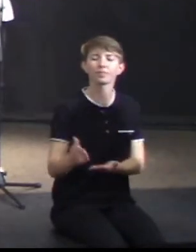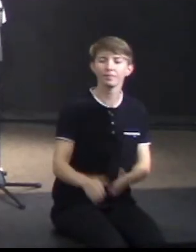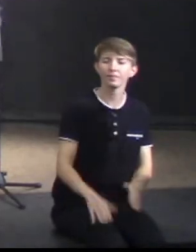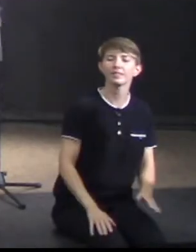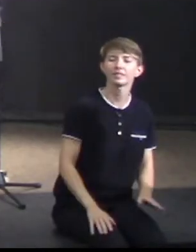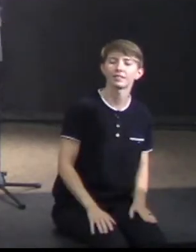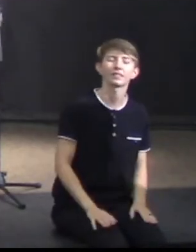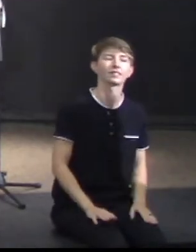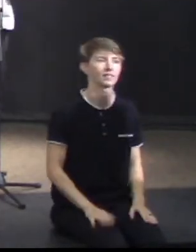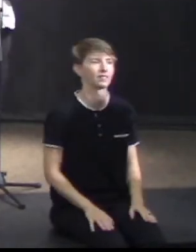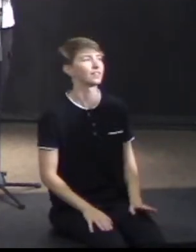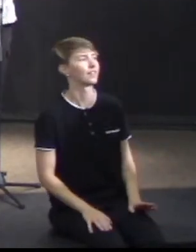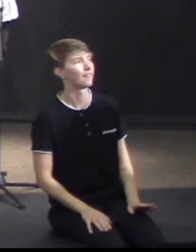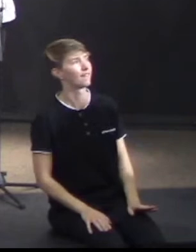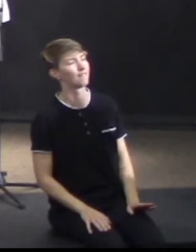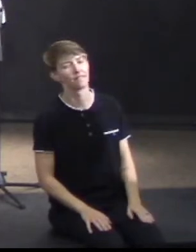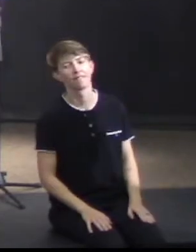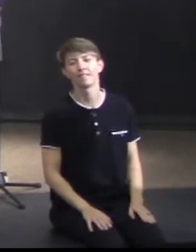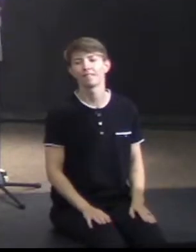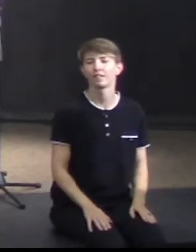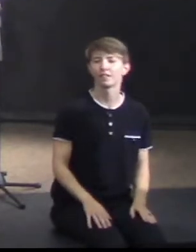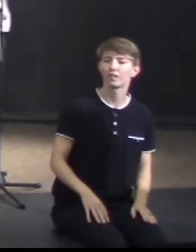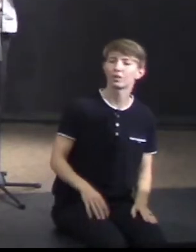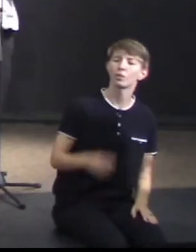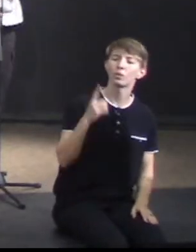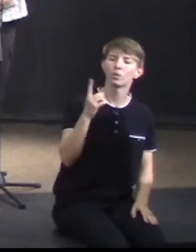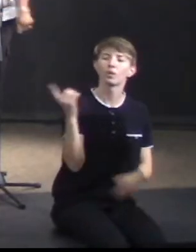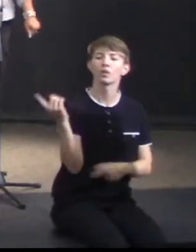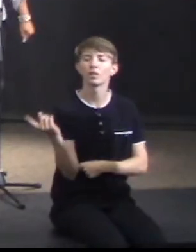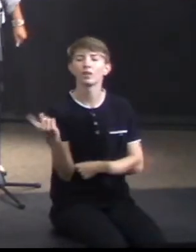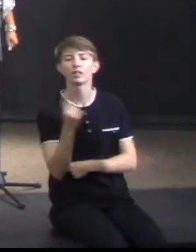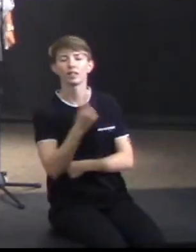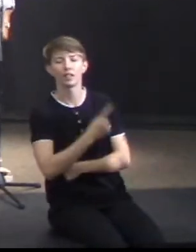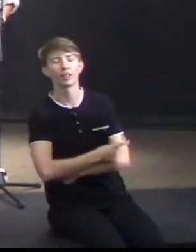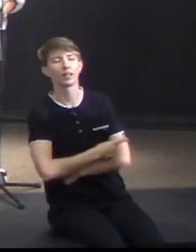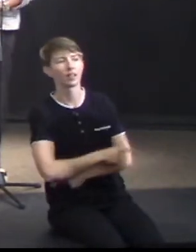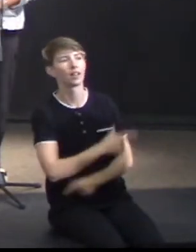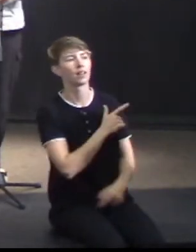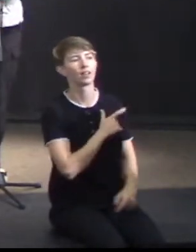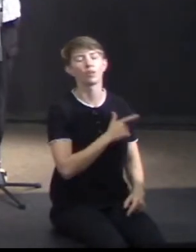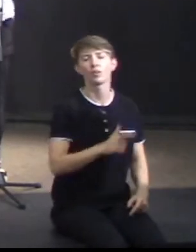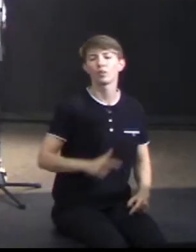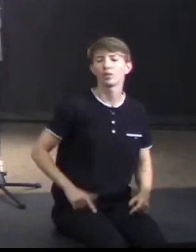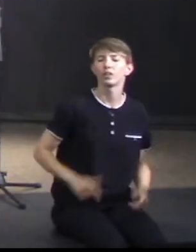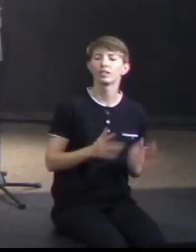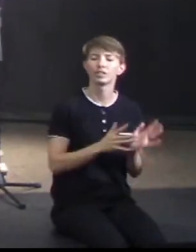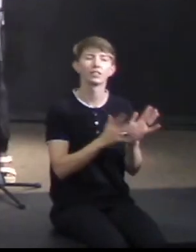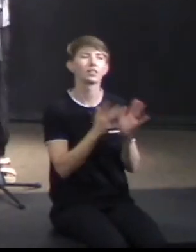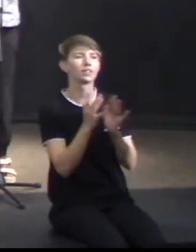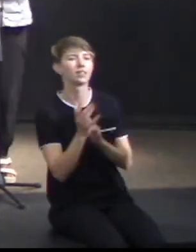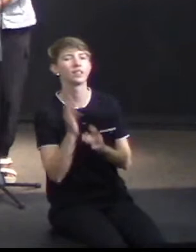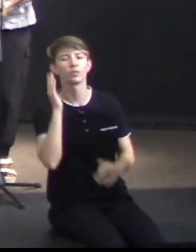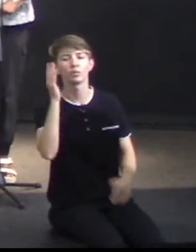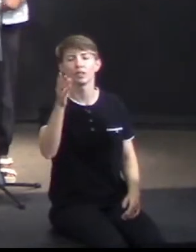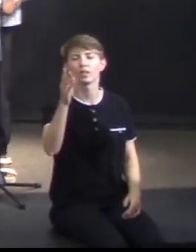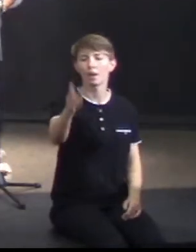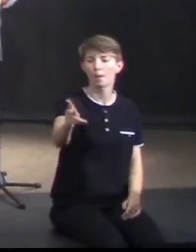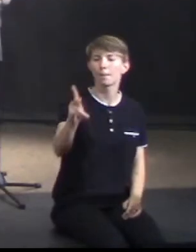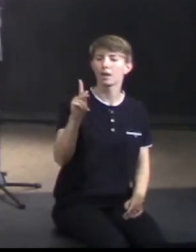itapama fama na Yesu. We're singing Sikurin wana hosi Yesu